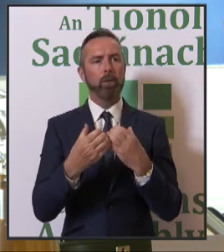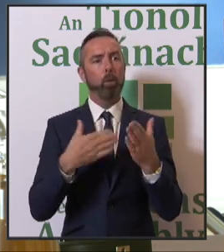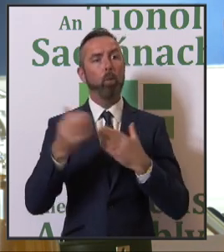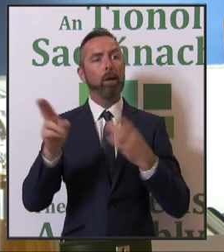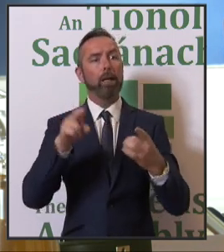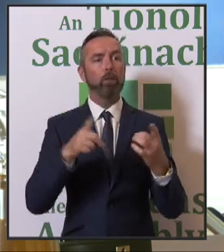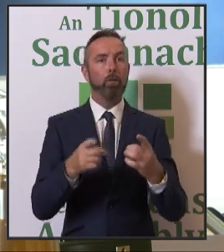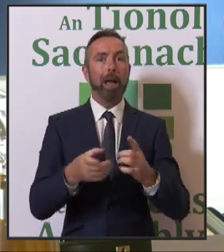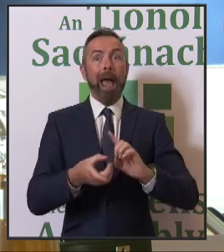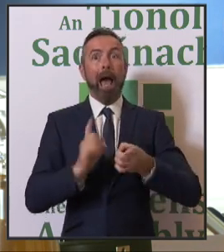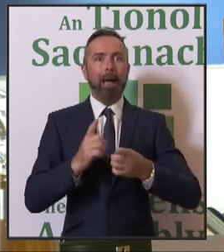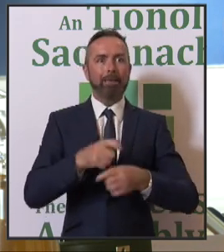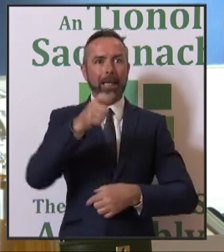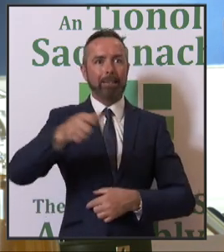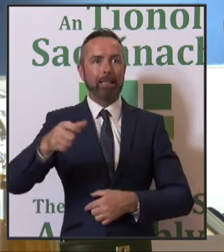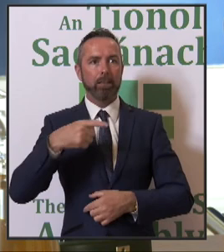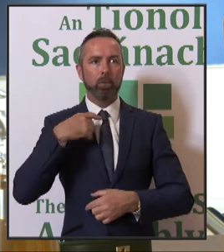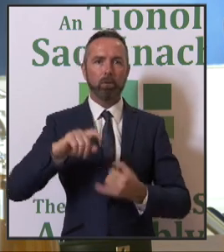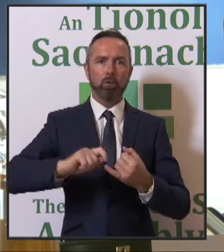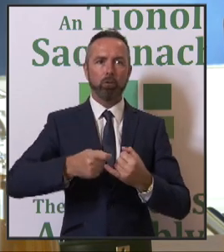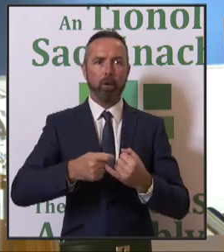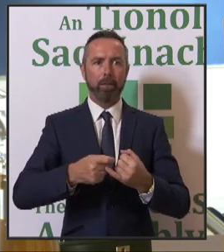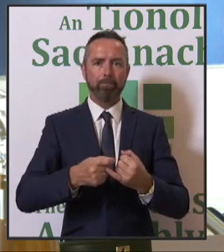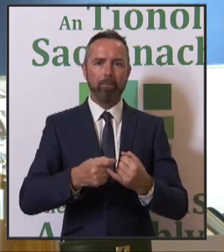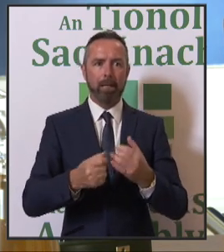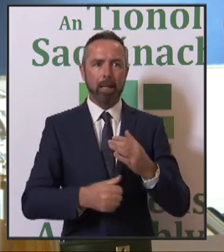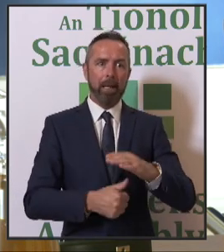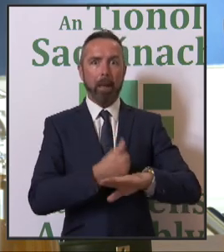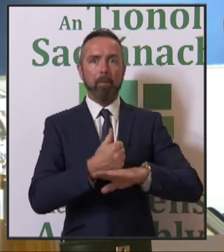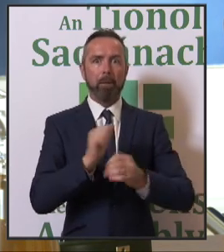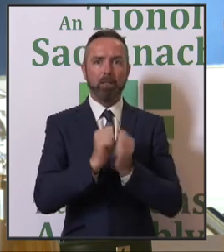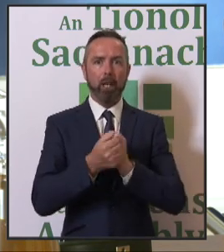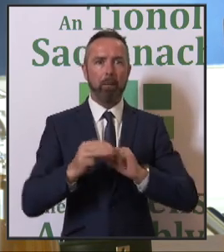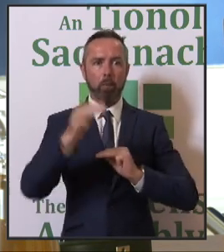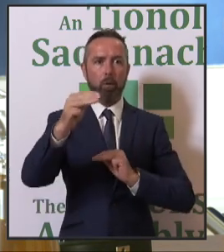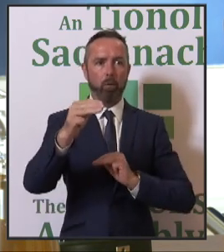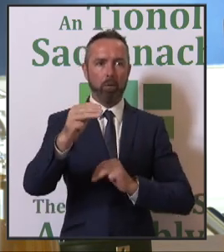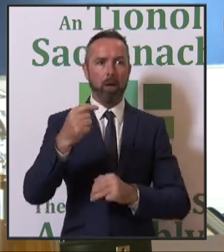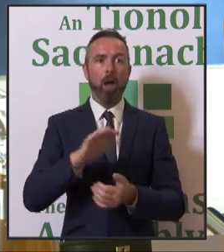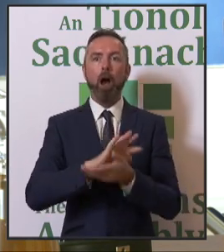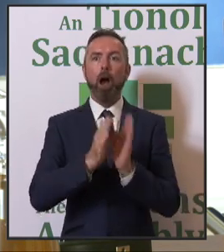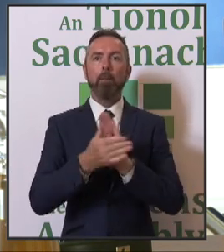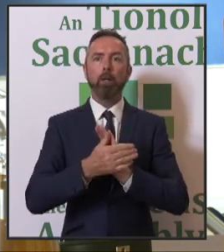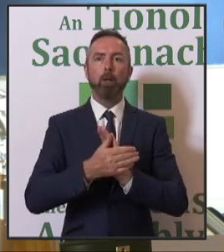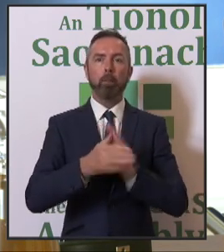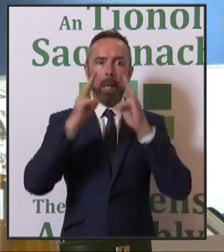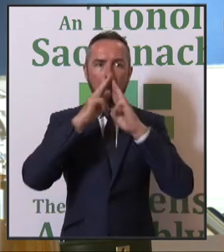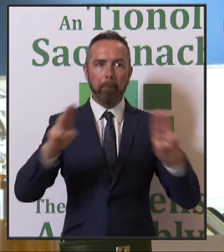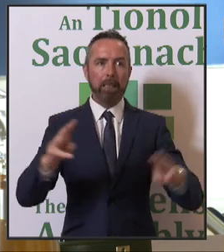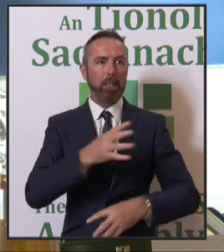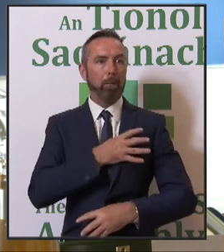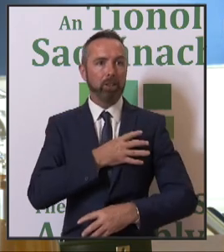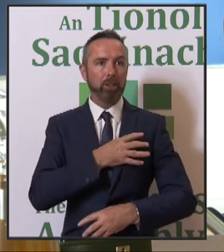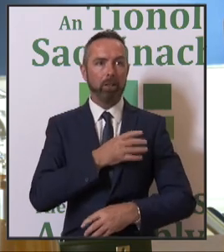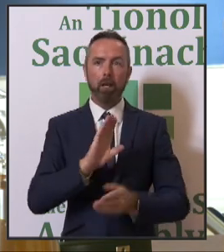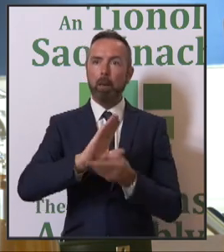citizen, I suppose, to implement change more? And that's what this assembly brought to me. I became a peace commissioner. I became a member of the local